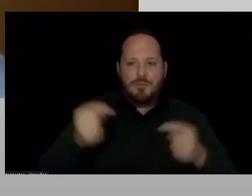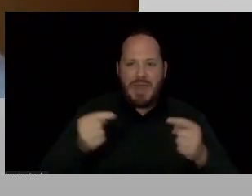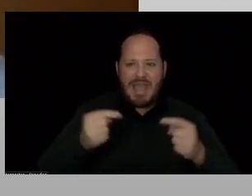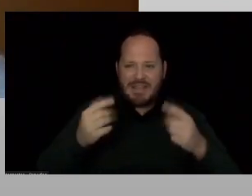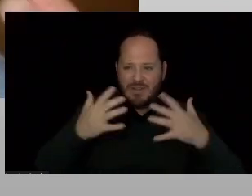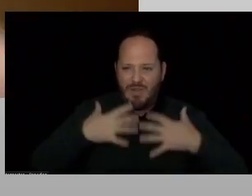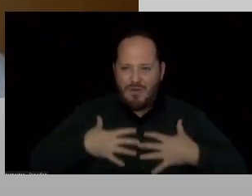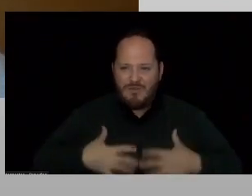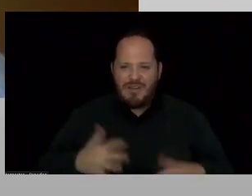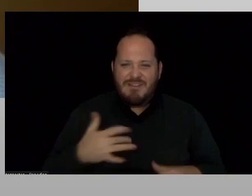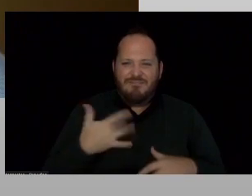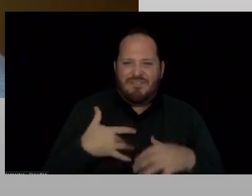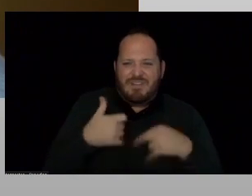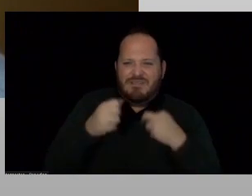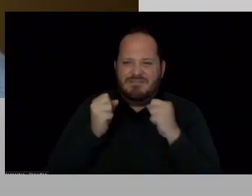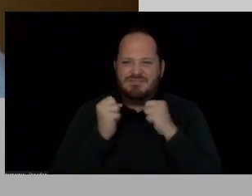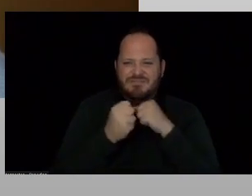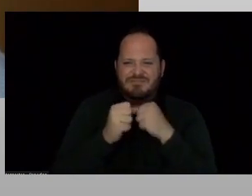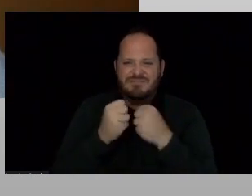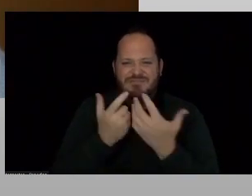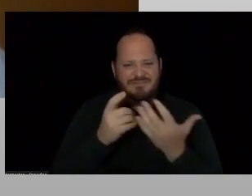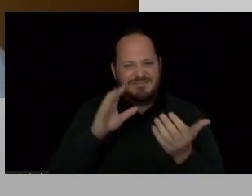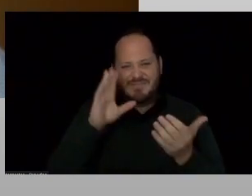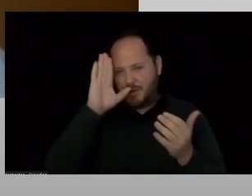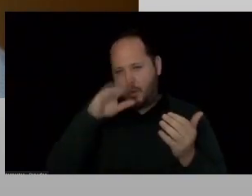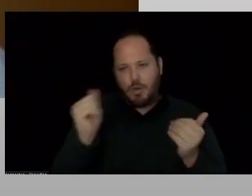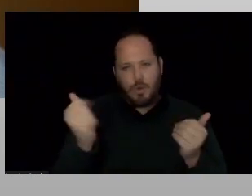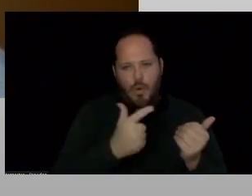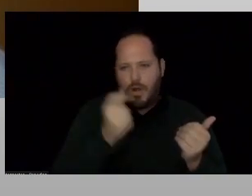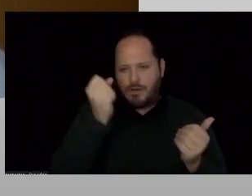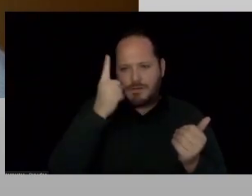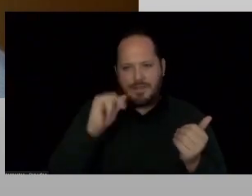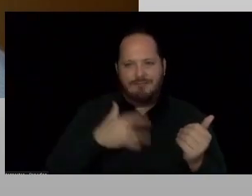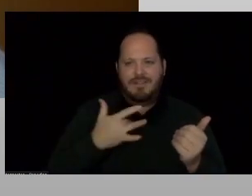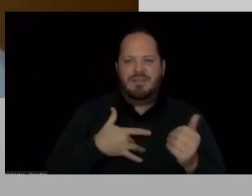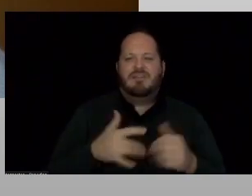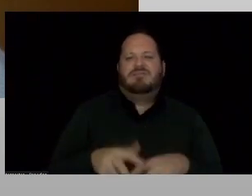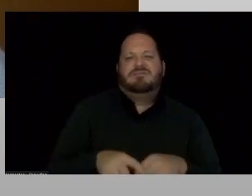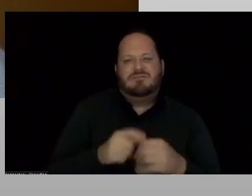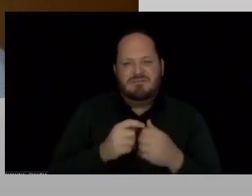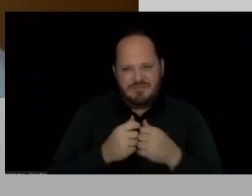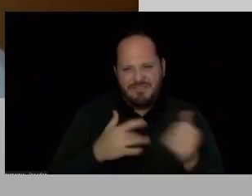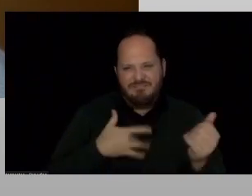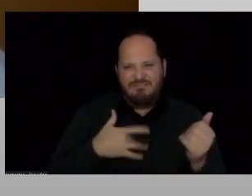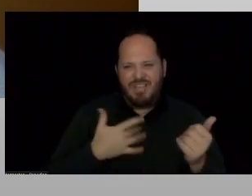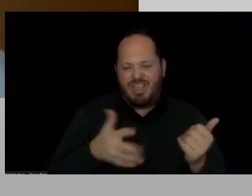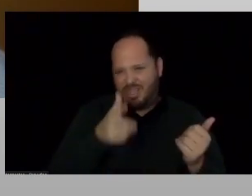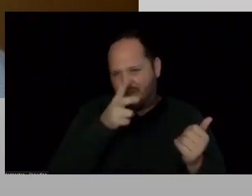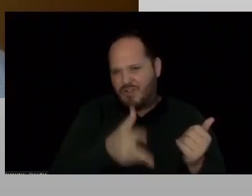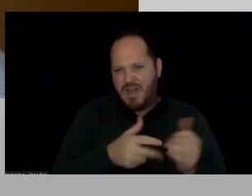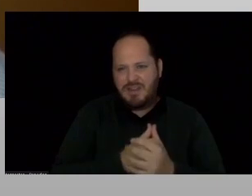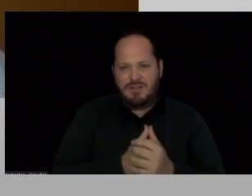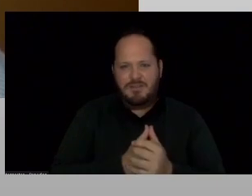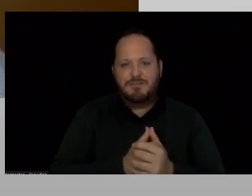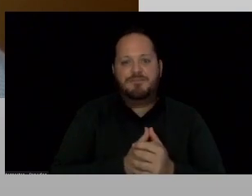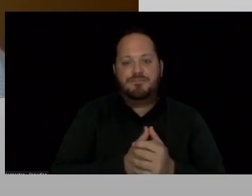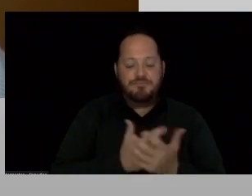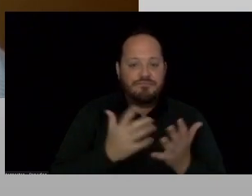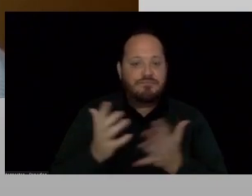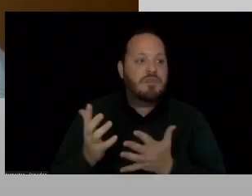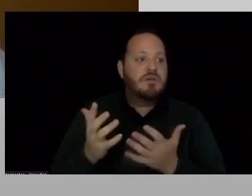all know we have the crud, you know when you're sick. You might have read about some of this, a very, very marked and obvious loss